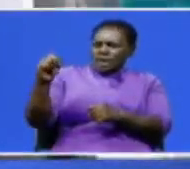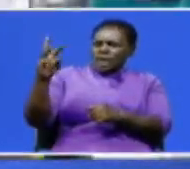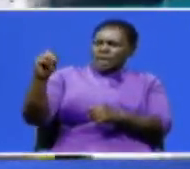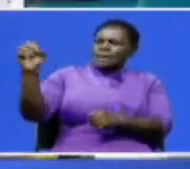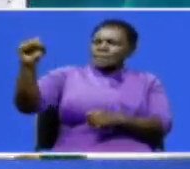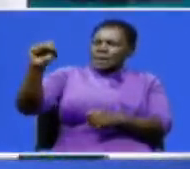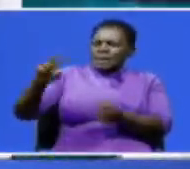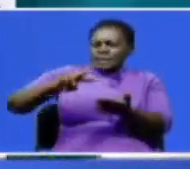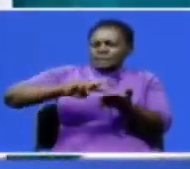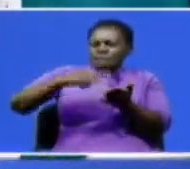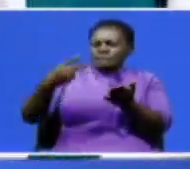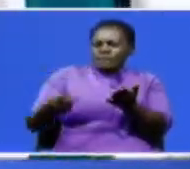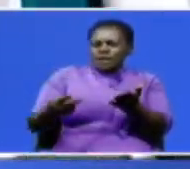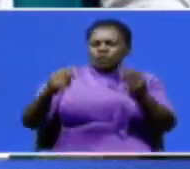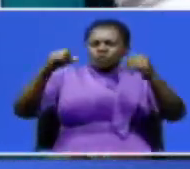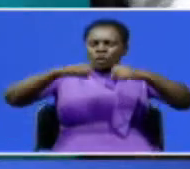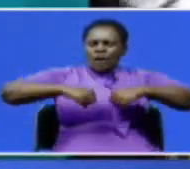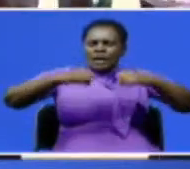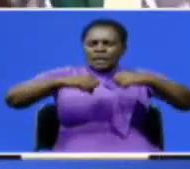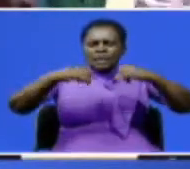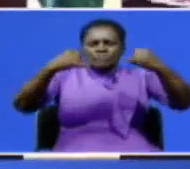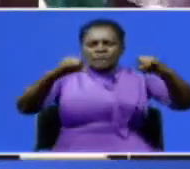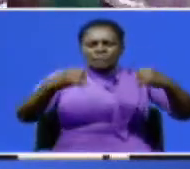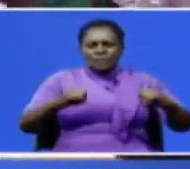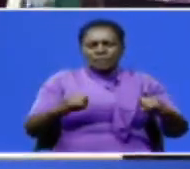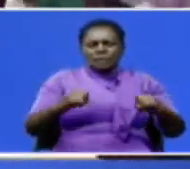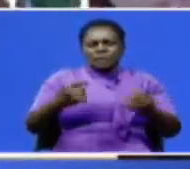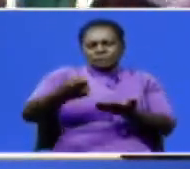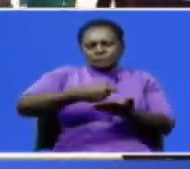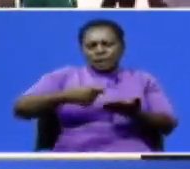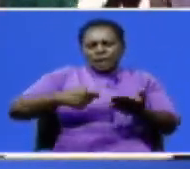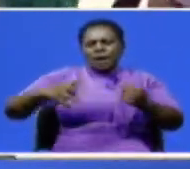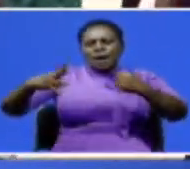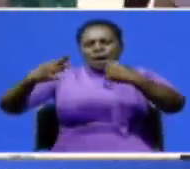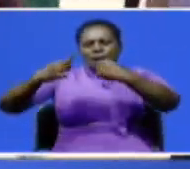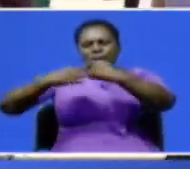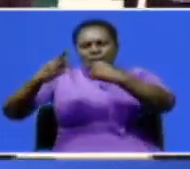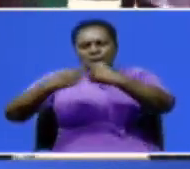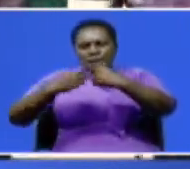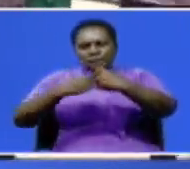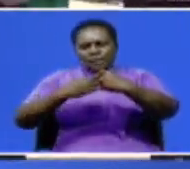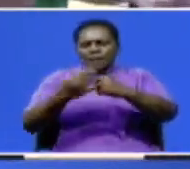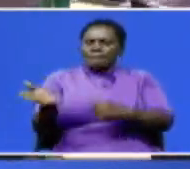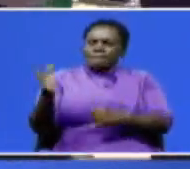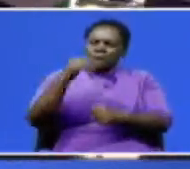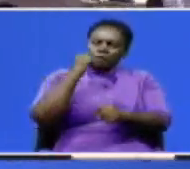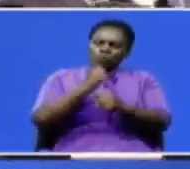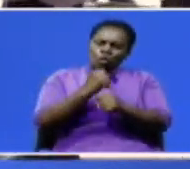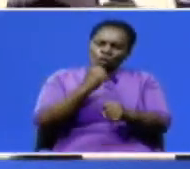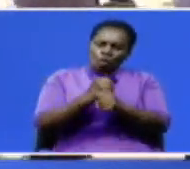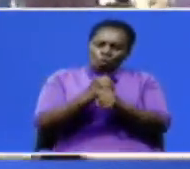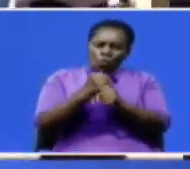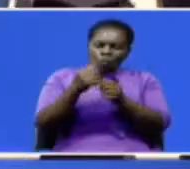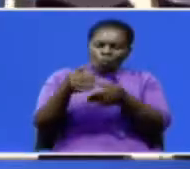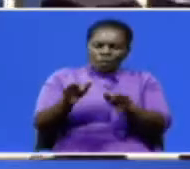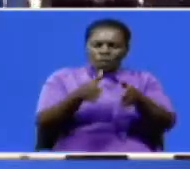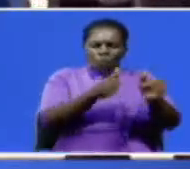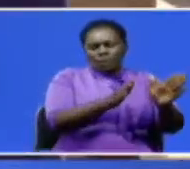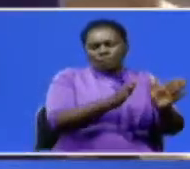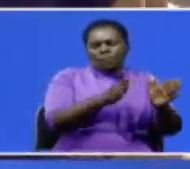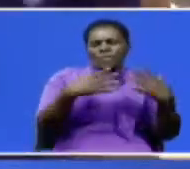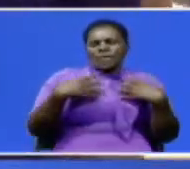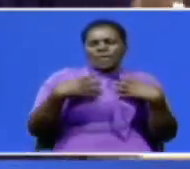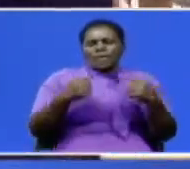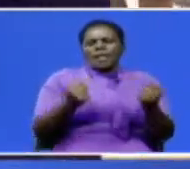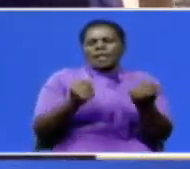of failing to honor an agreement they signed in August that culminated in a back-to-work formula. Provision of health